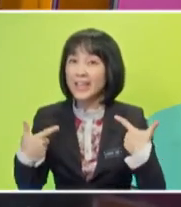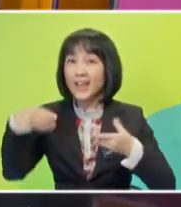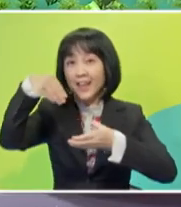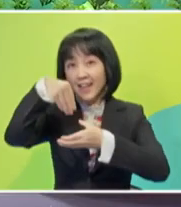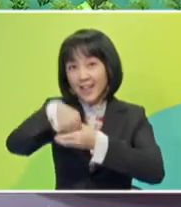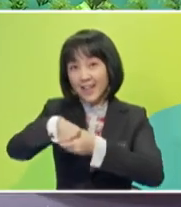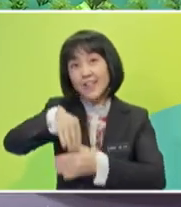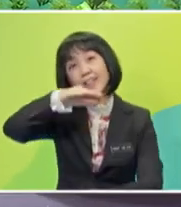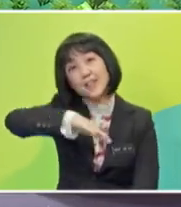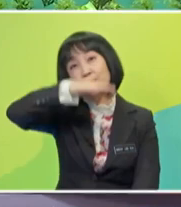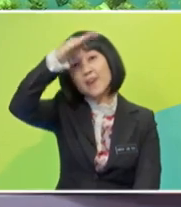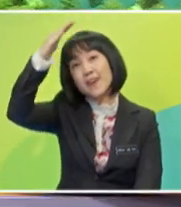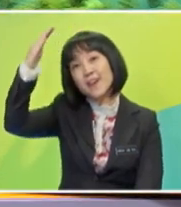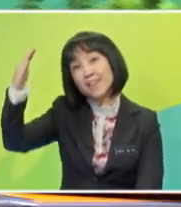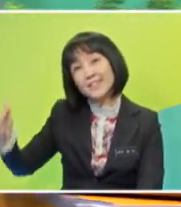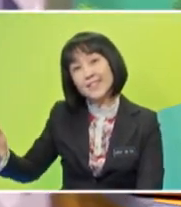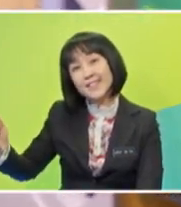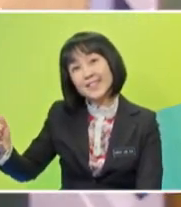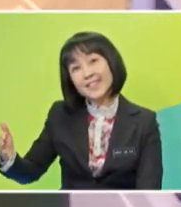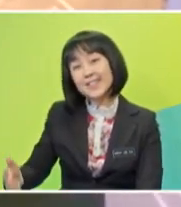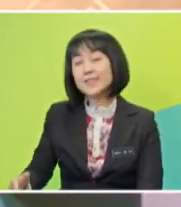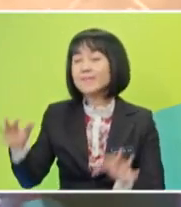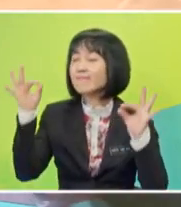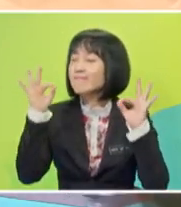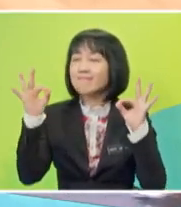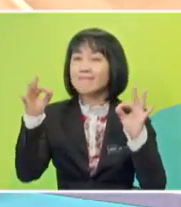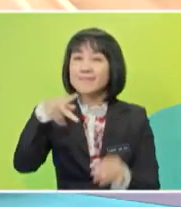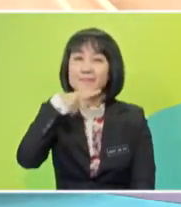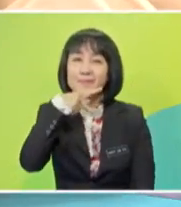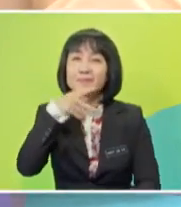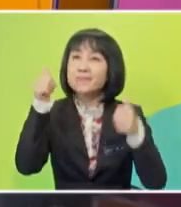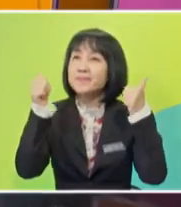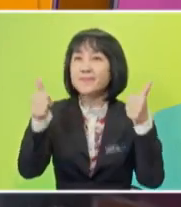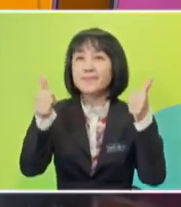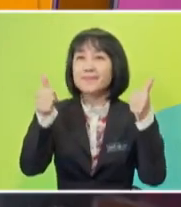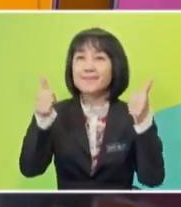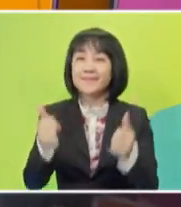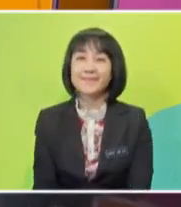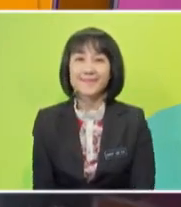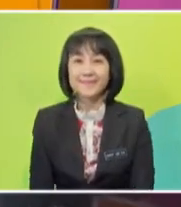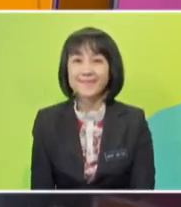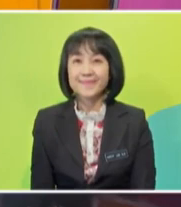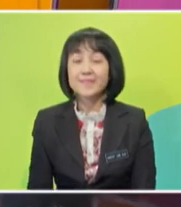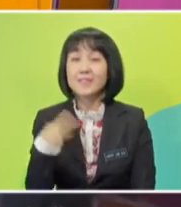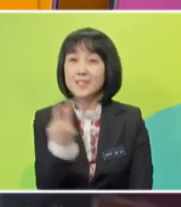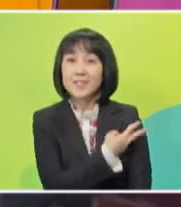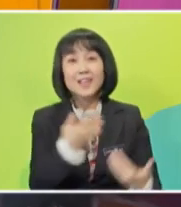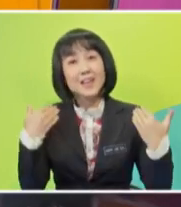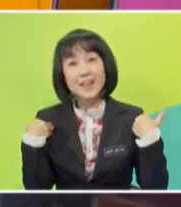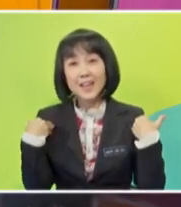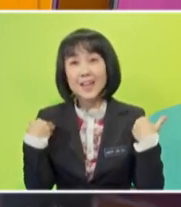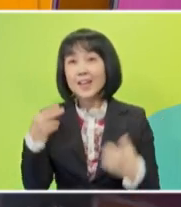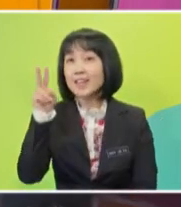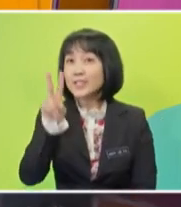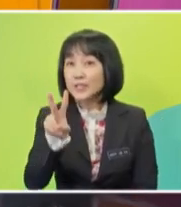the mountains. Ah. Perfect, Putri. Very well done. Okay, we have